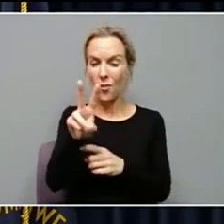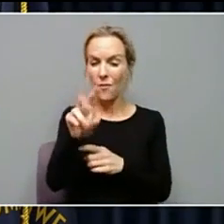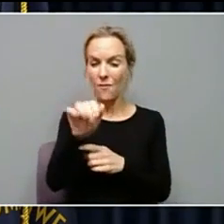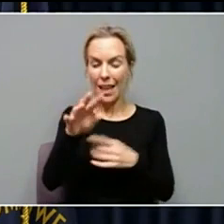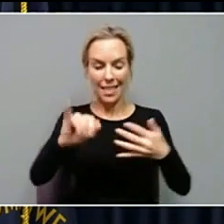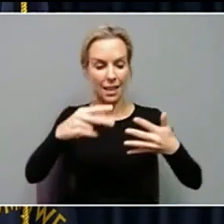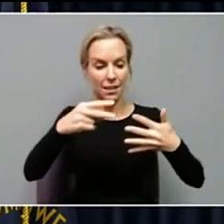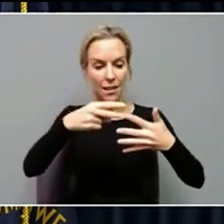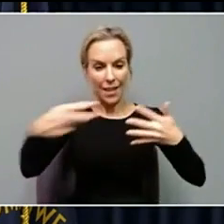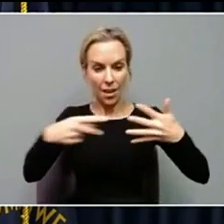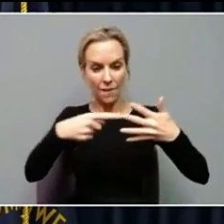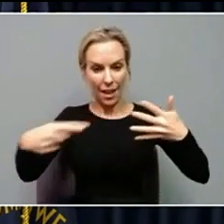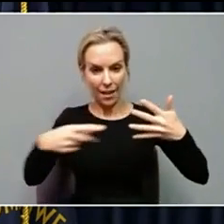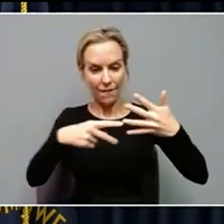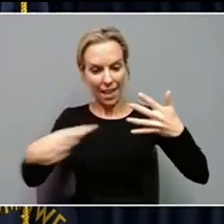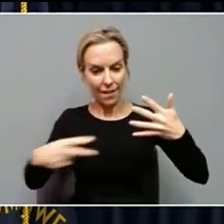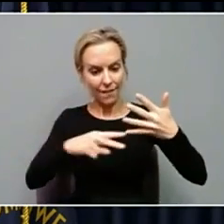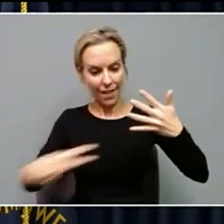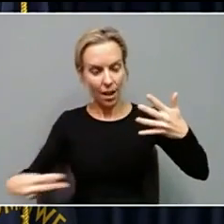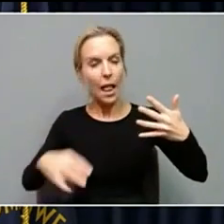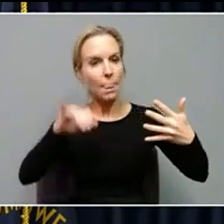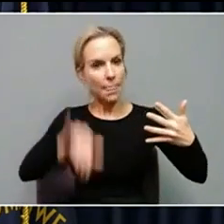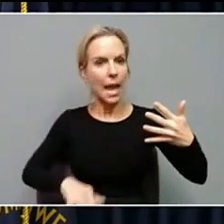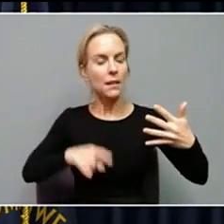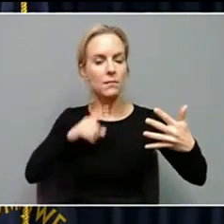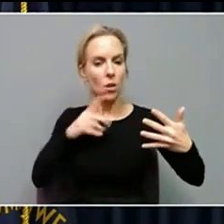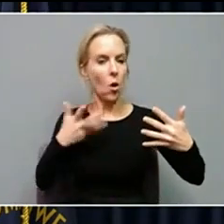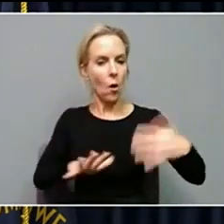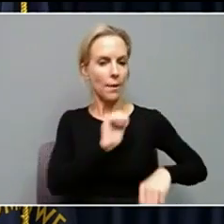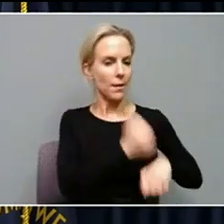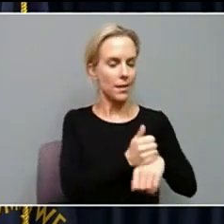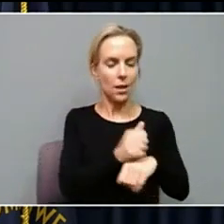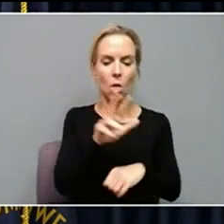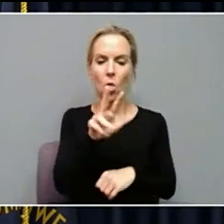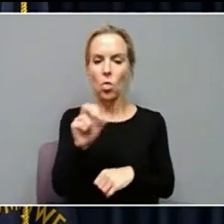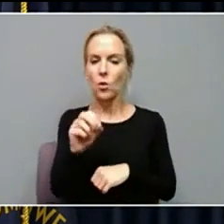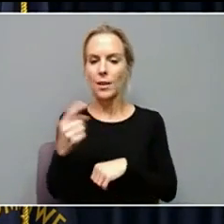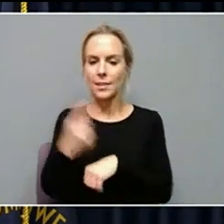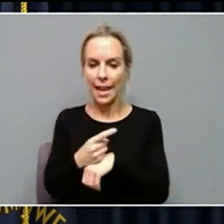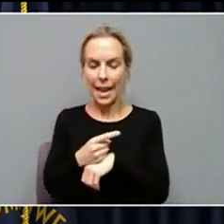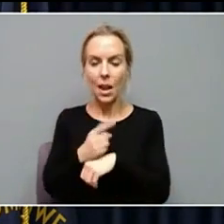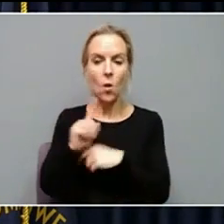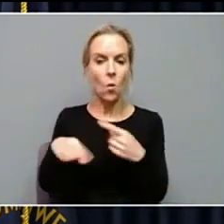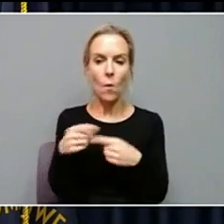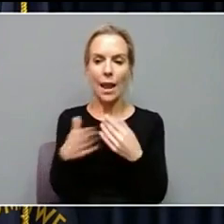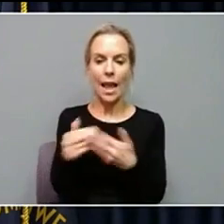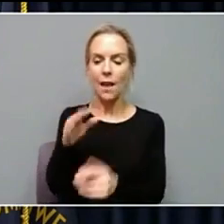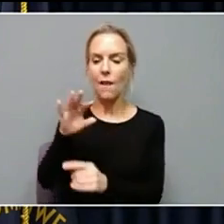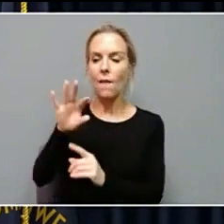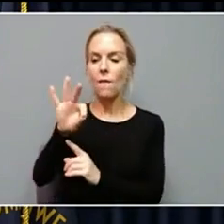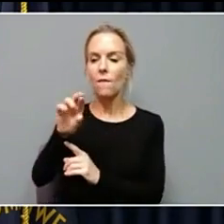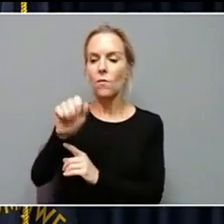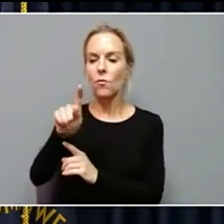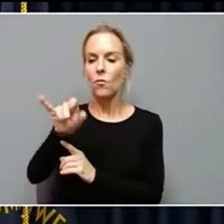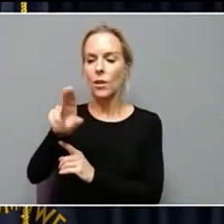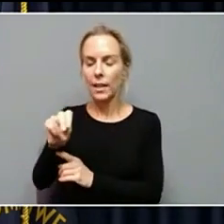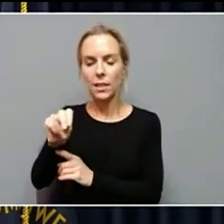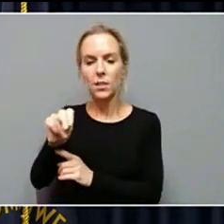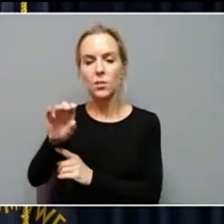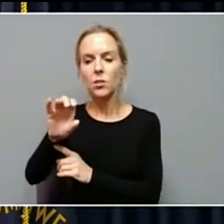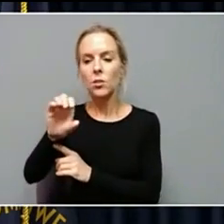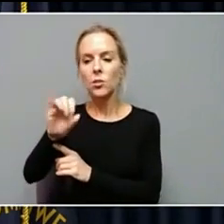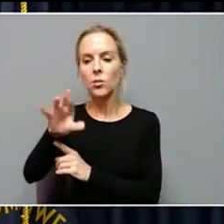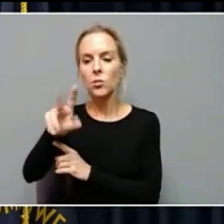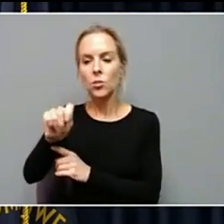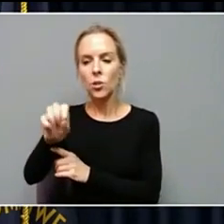than 30 days, and it expires whenever the Franklin Circuit Court injunction expires. So I